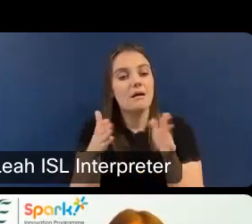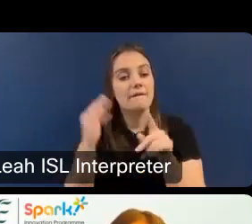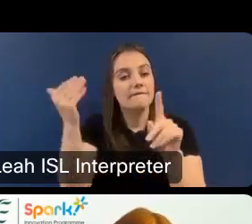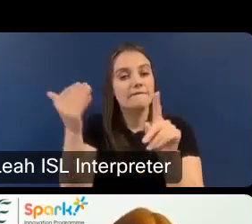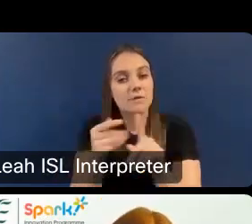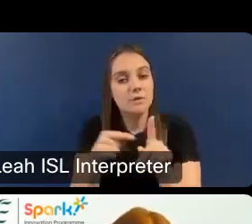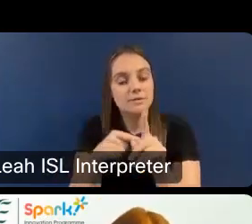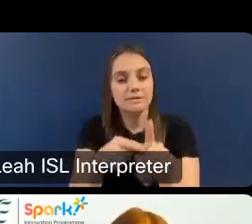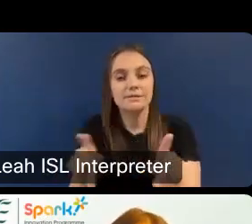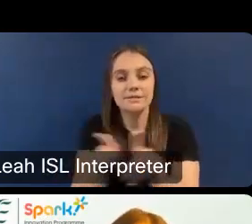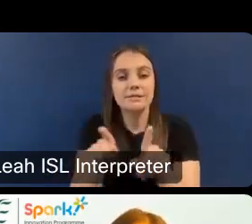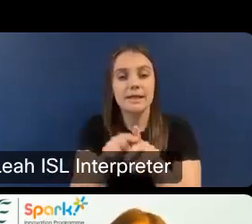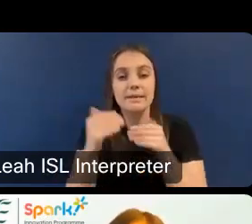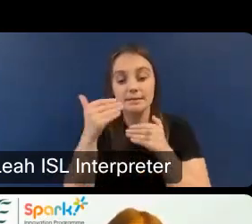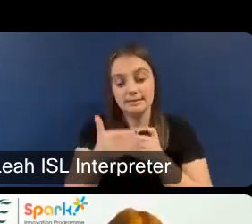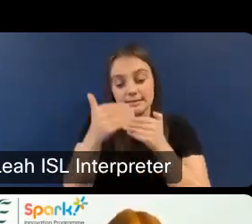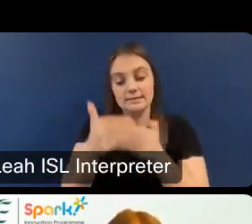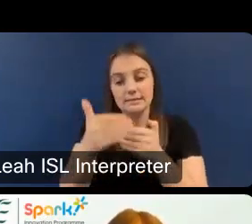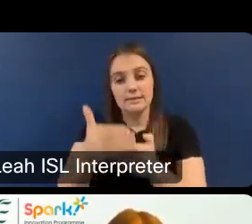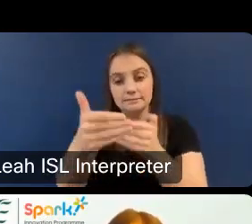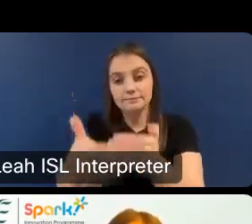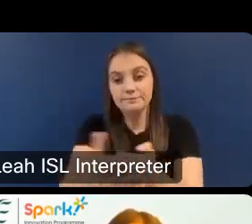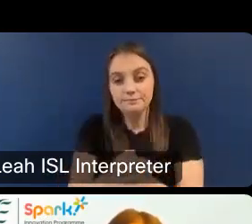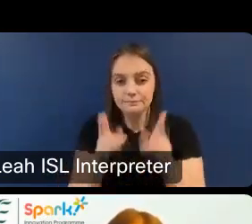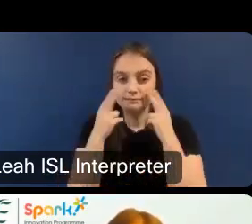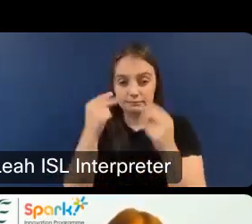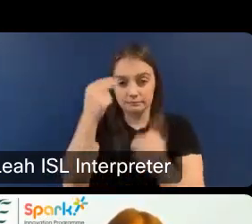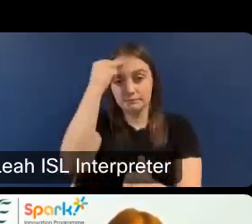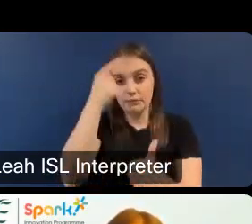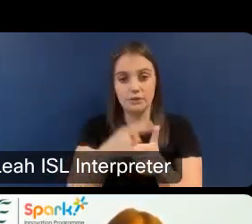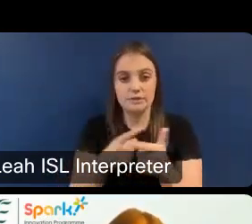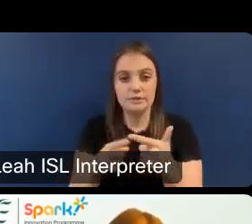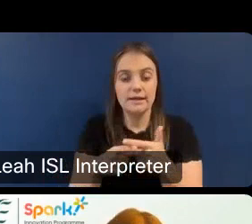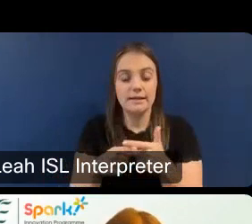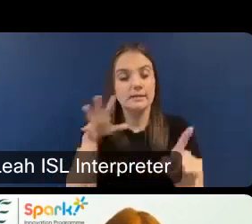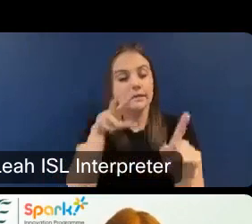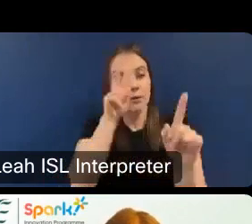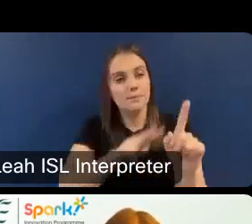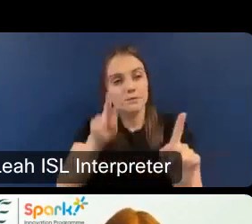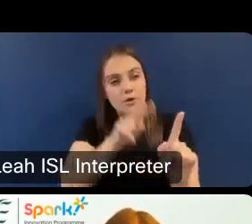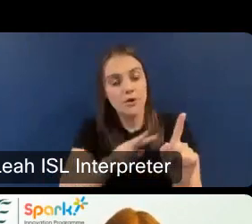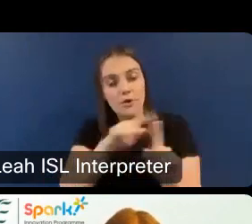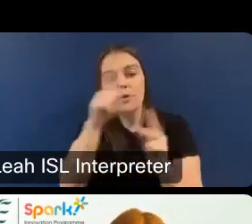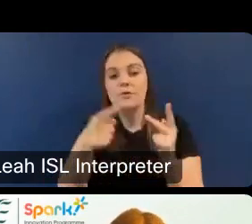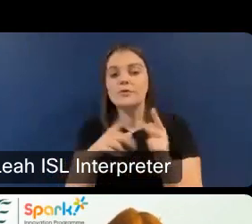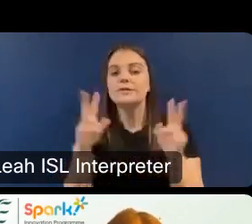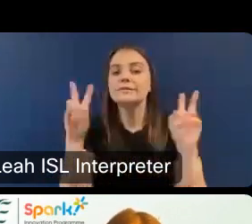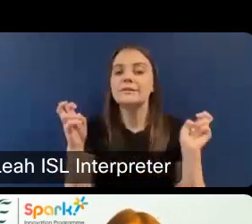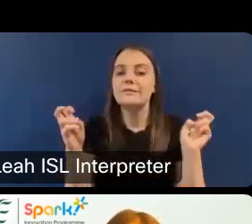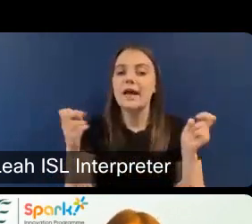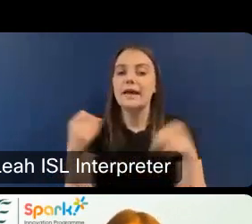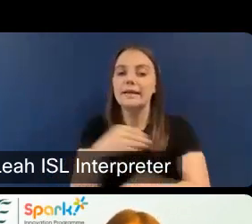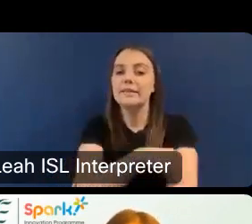let's say, stages that starts with understanding, observing, defining a point of view, so like defining a